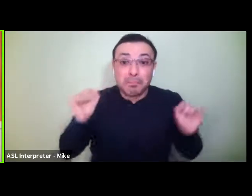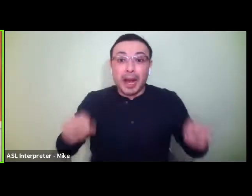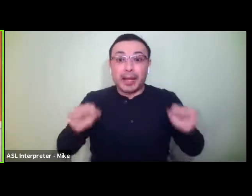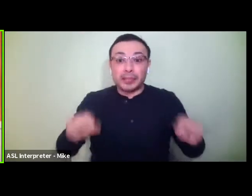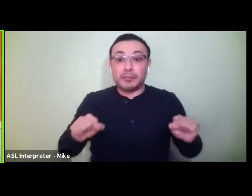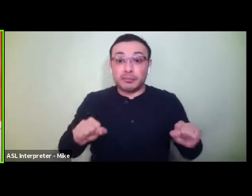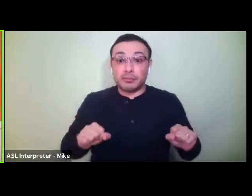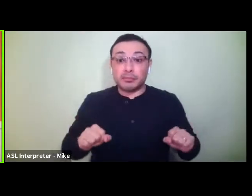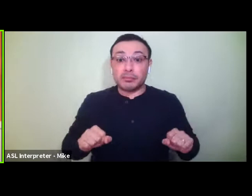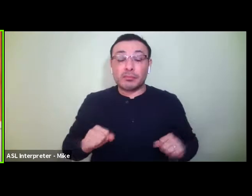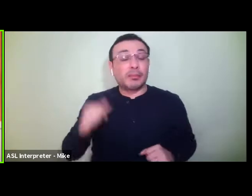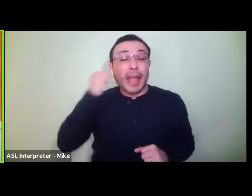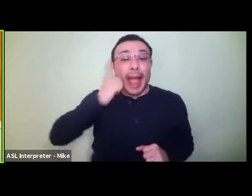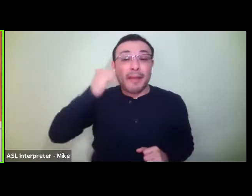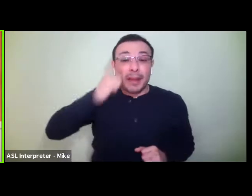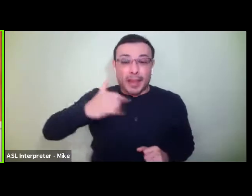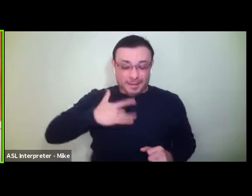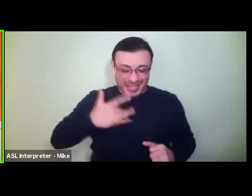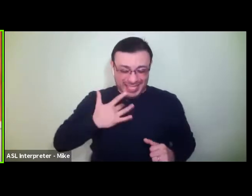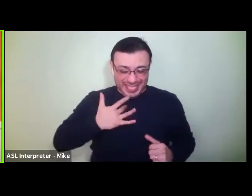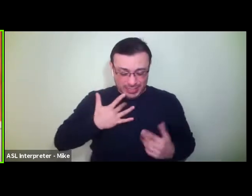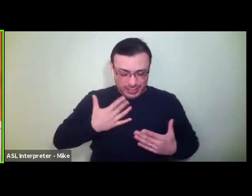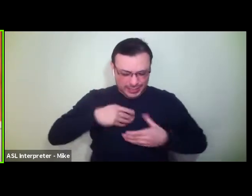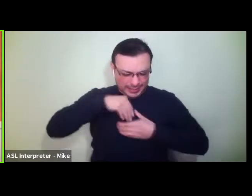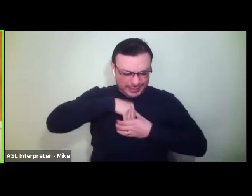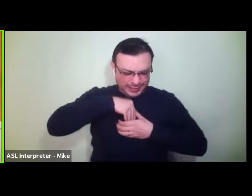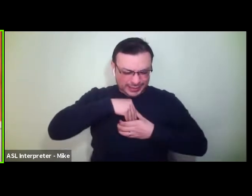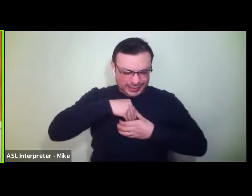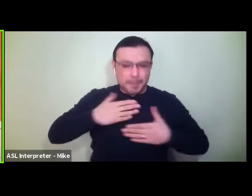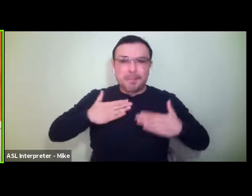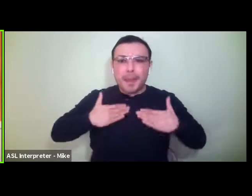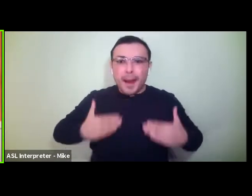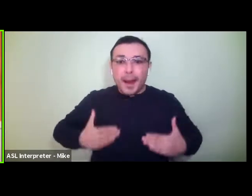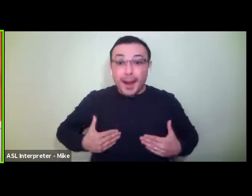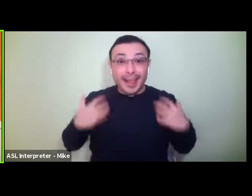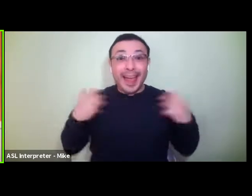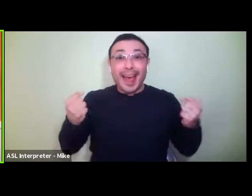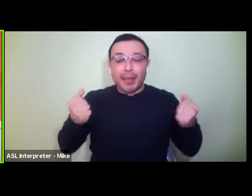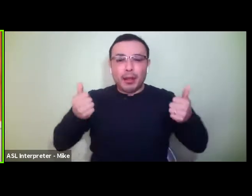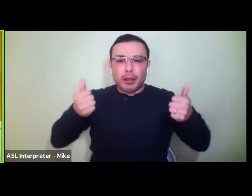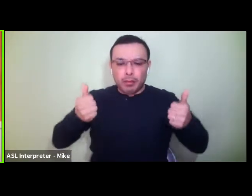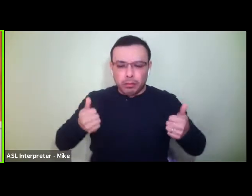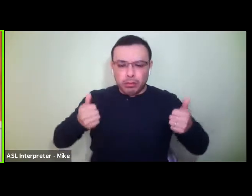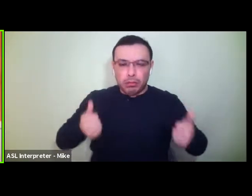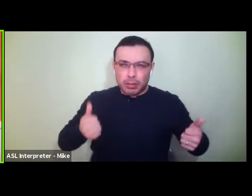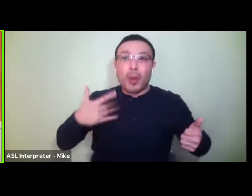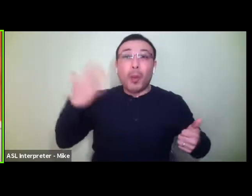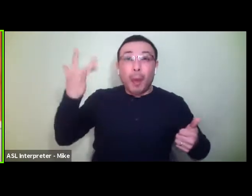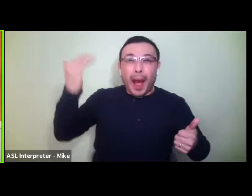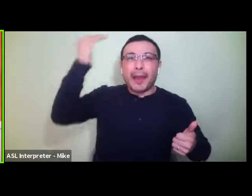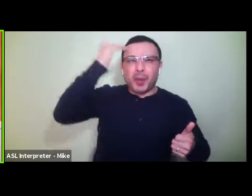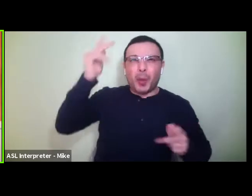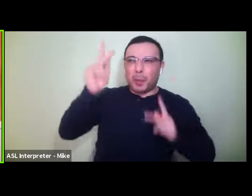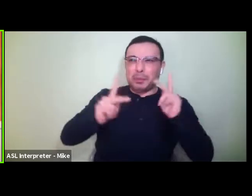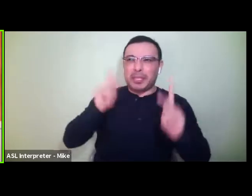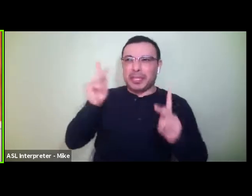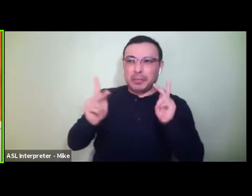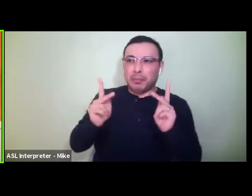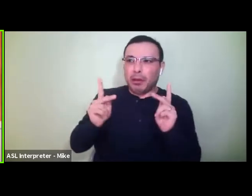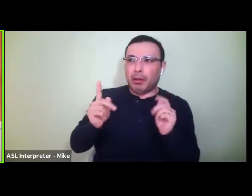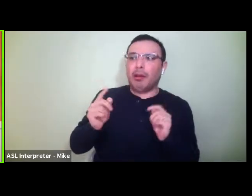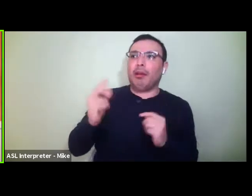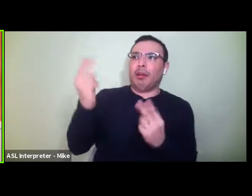health deteriorating as a result of the stigmas attached to my disabilities. It is well documented